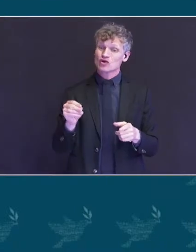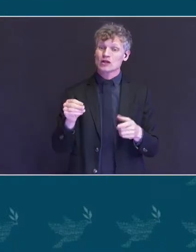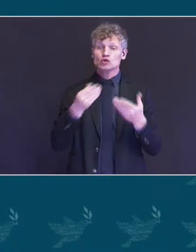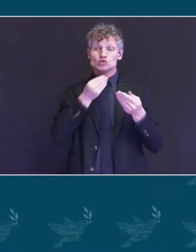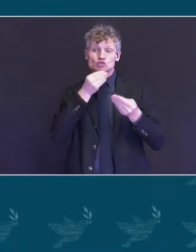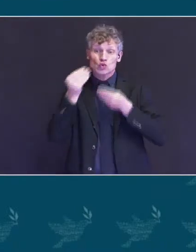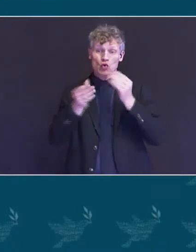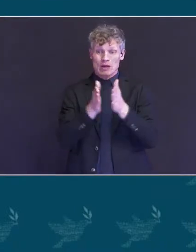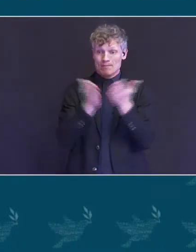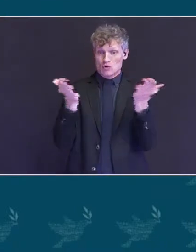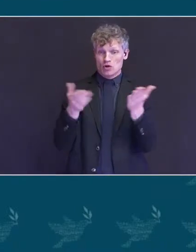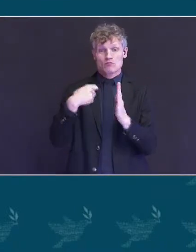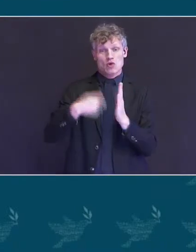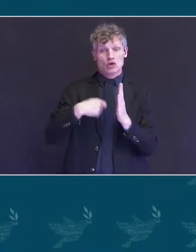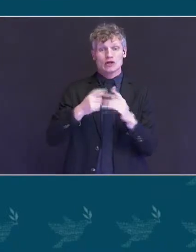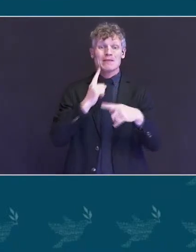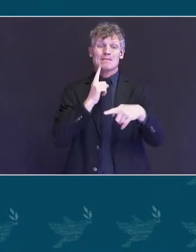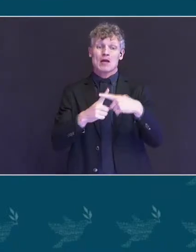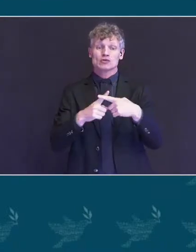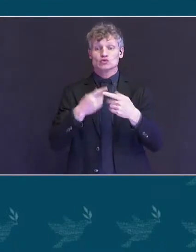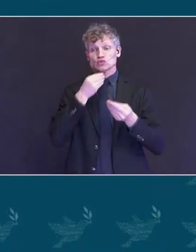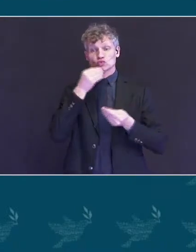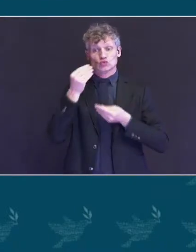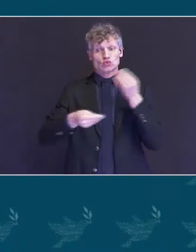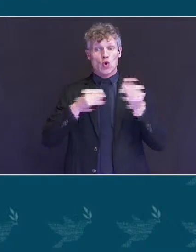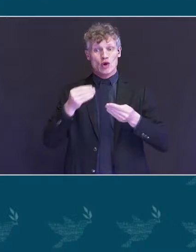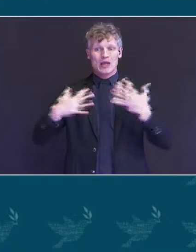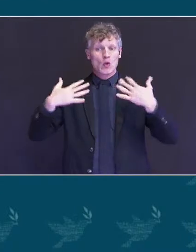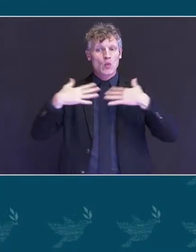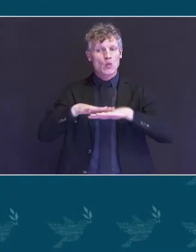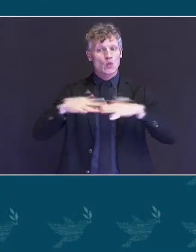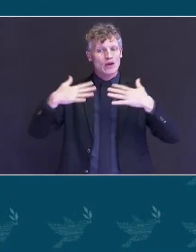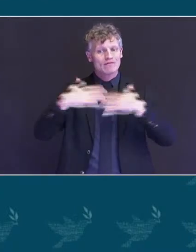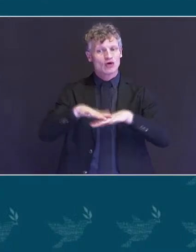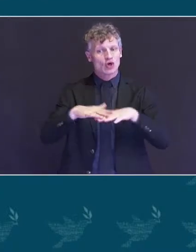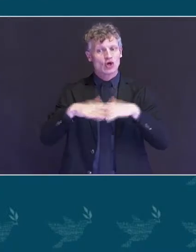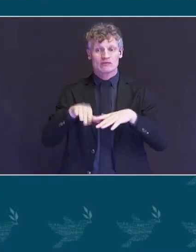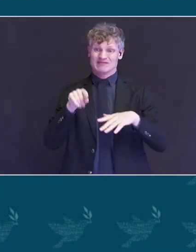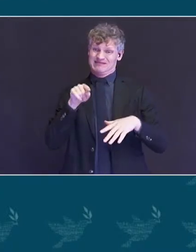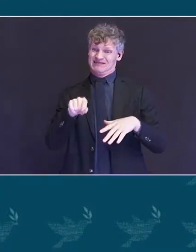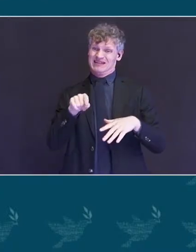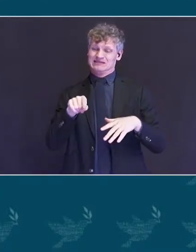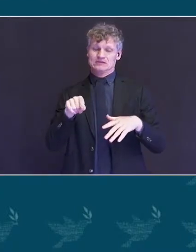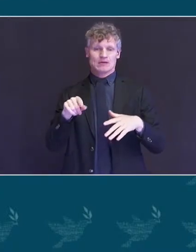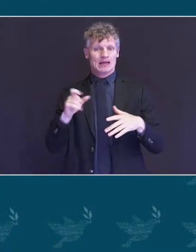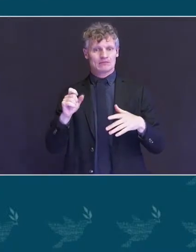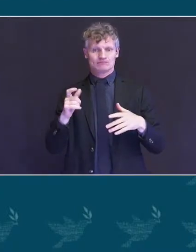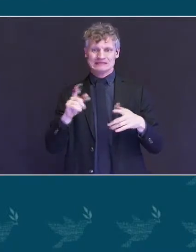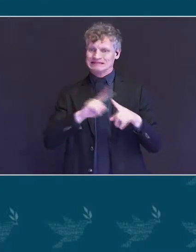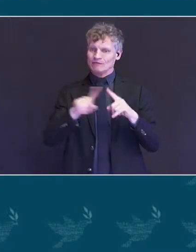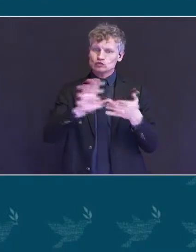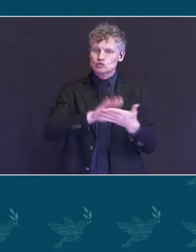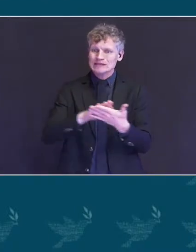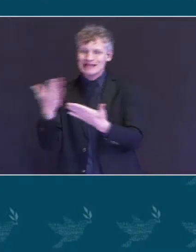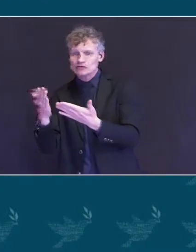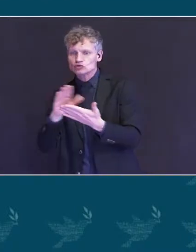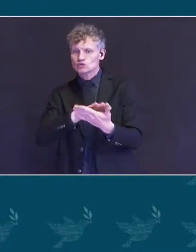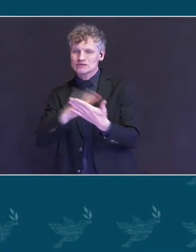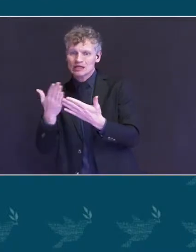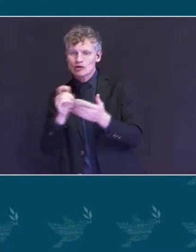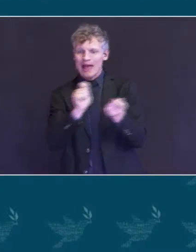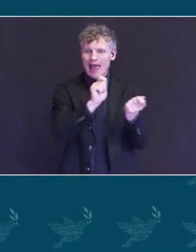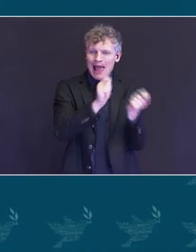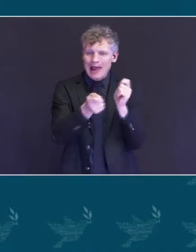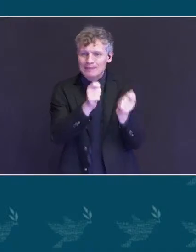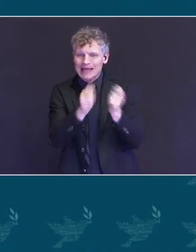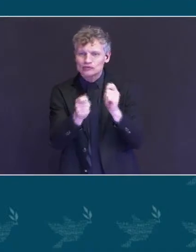Story Weaver allow educators and local experts to contribute translations and adaptations that are more authentic